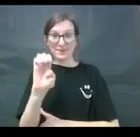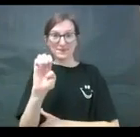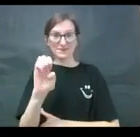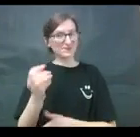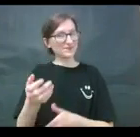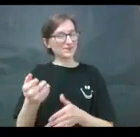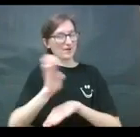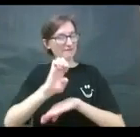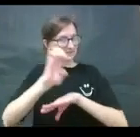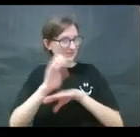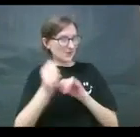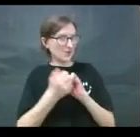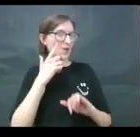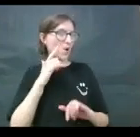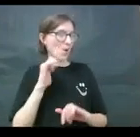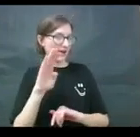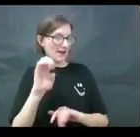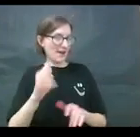Follow me.